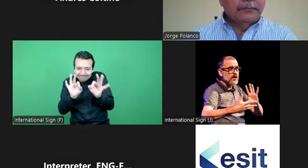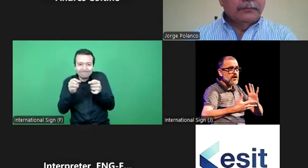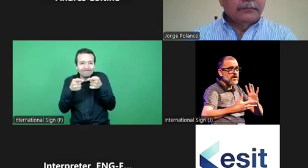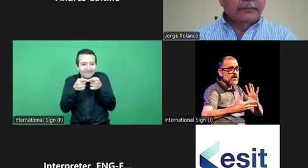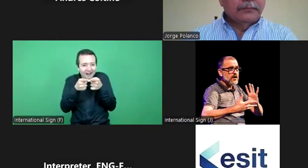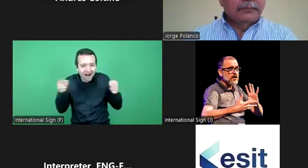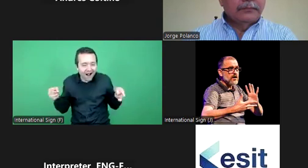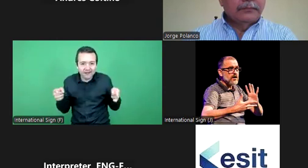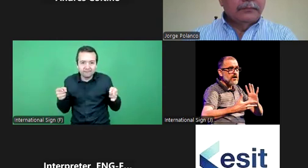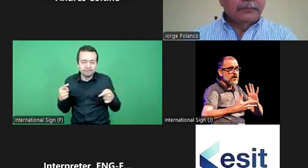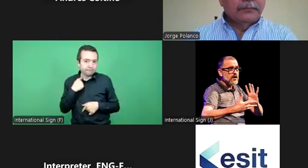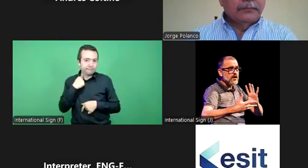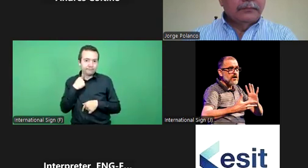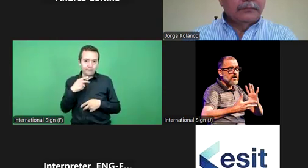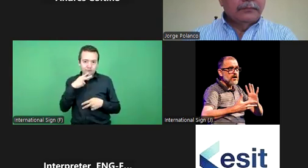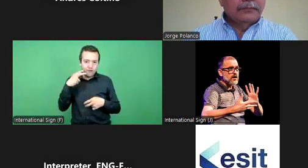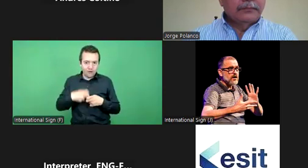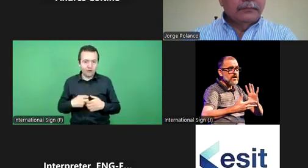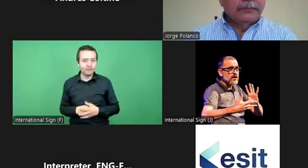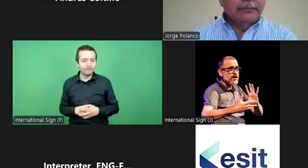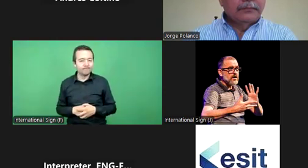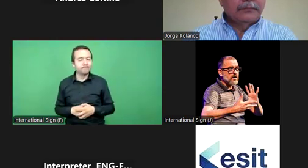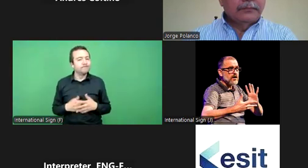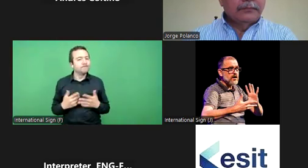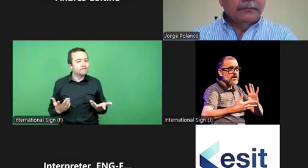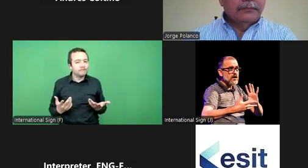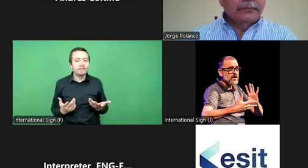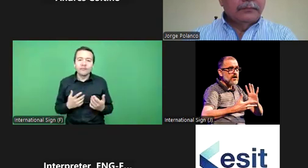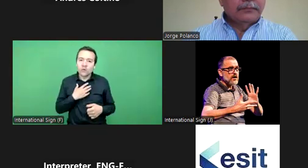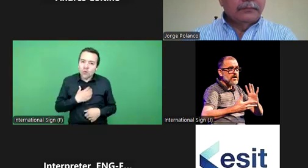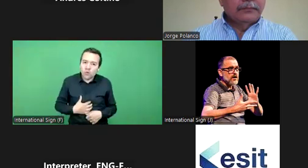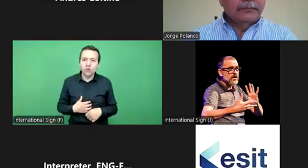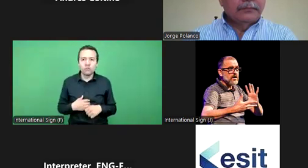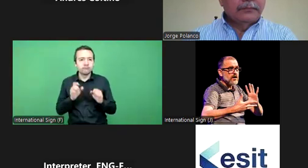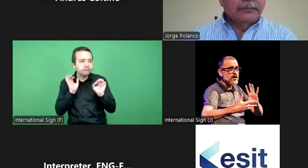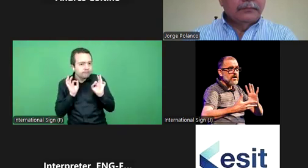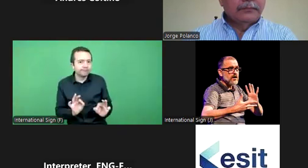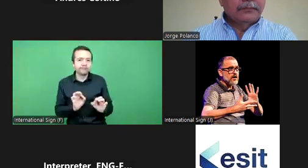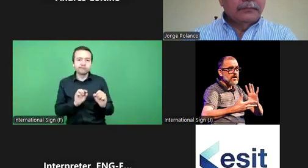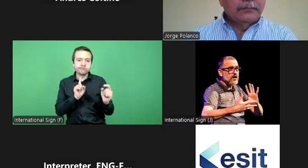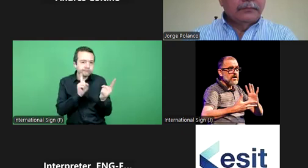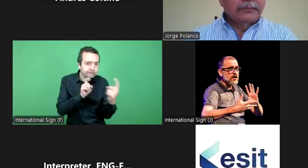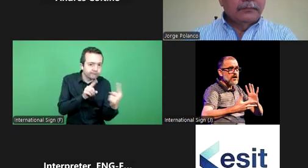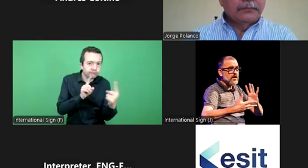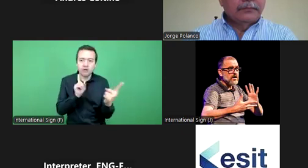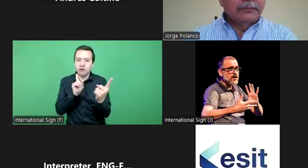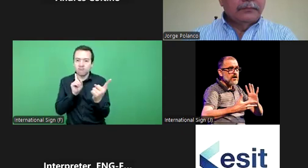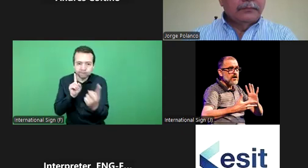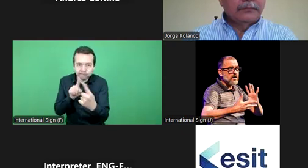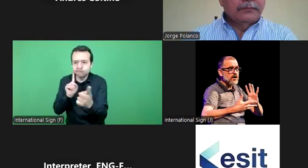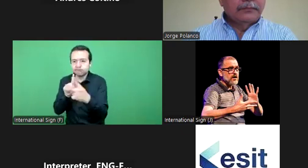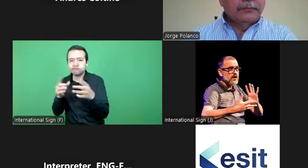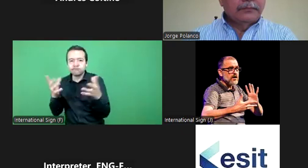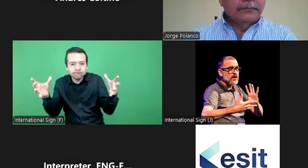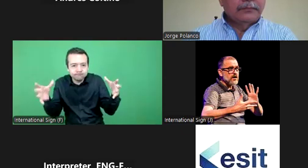discussions that was required to provide the information. So the staffing levels during the assessment and implementing the robust